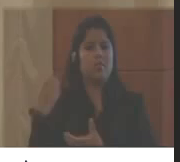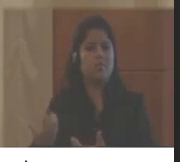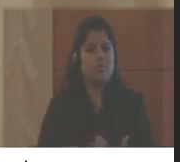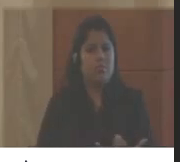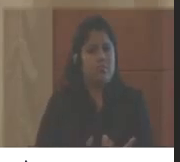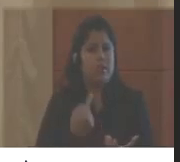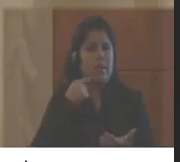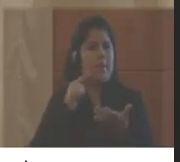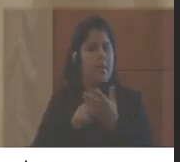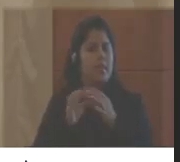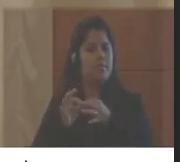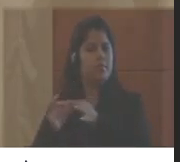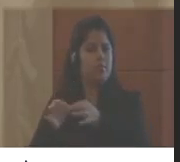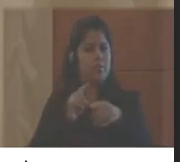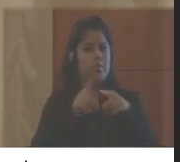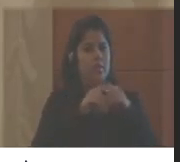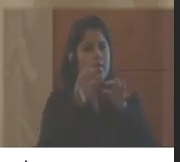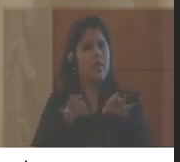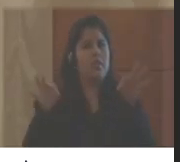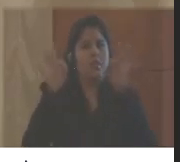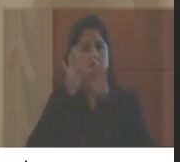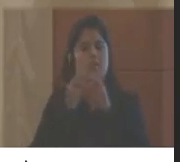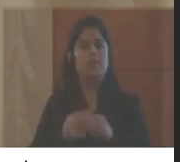the important thing is the